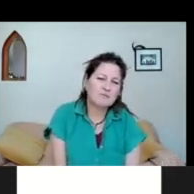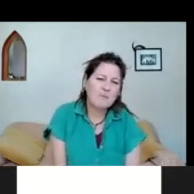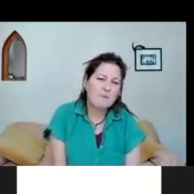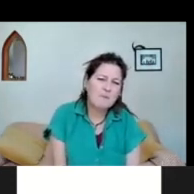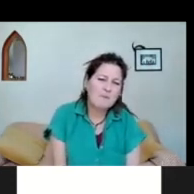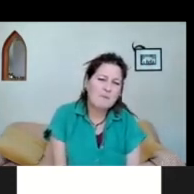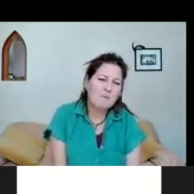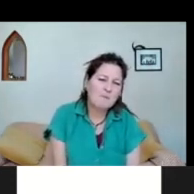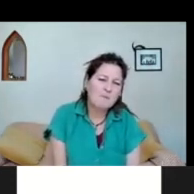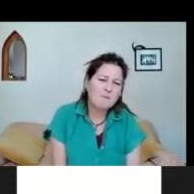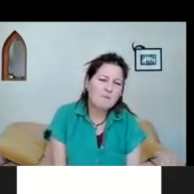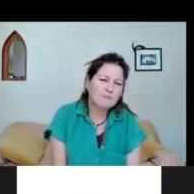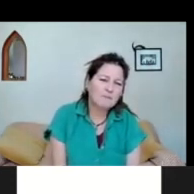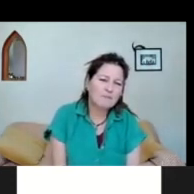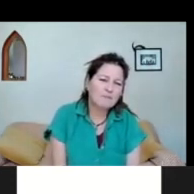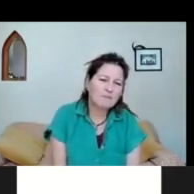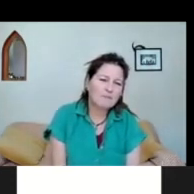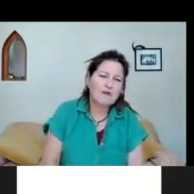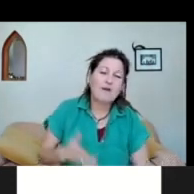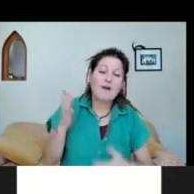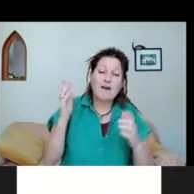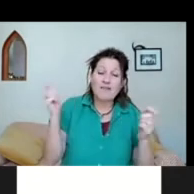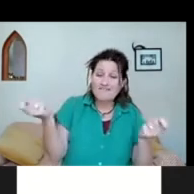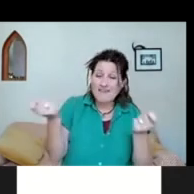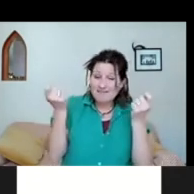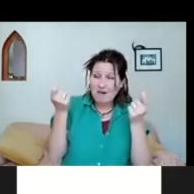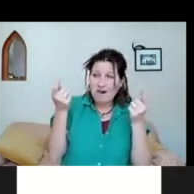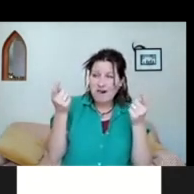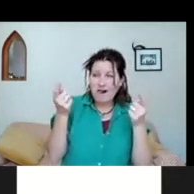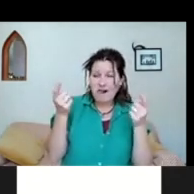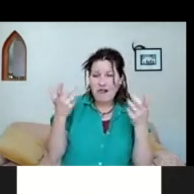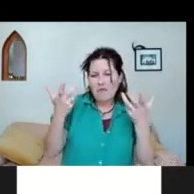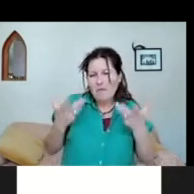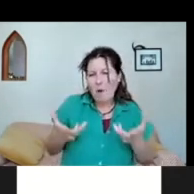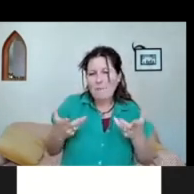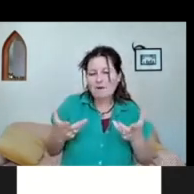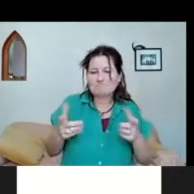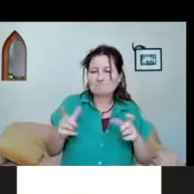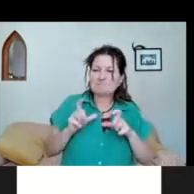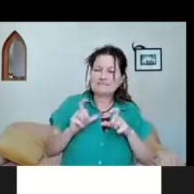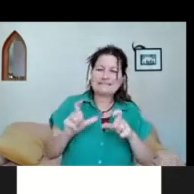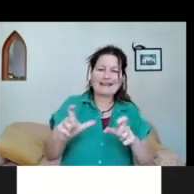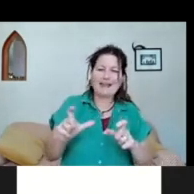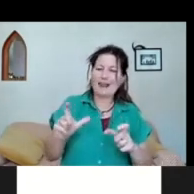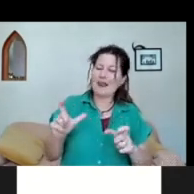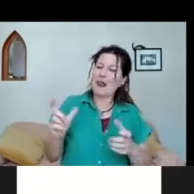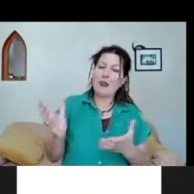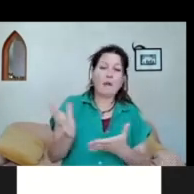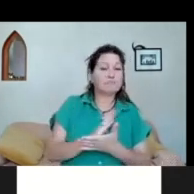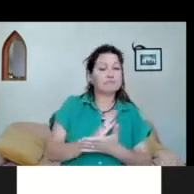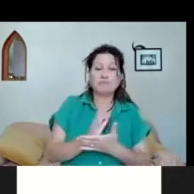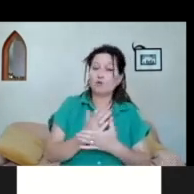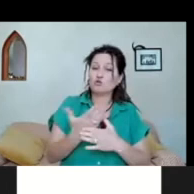for. The festival is still very early days, in the sense that